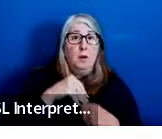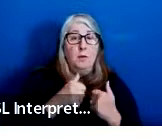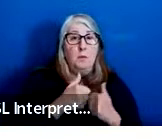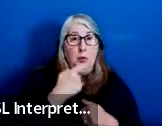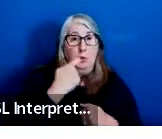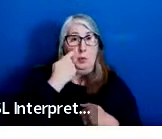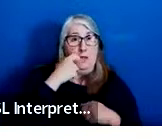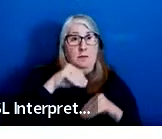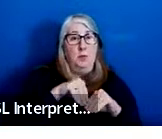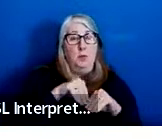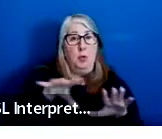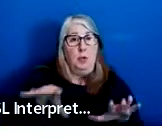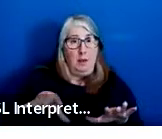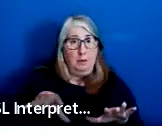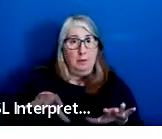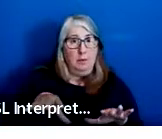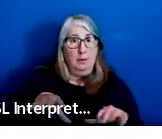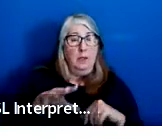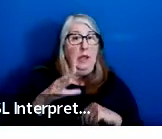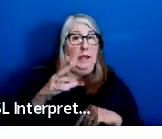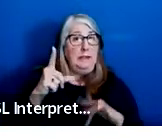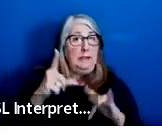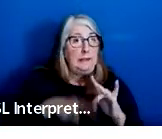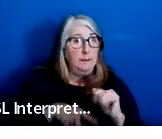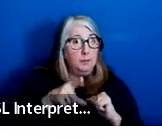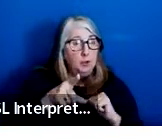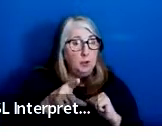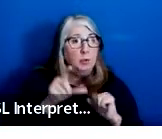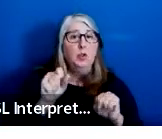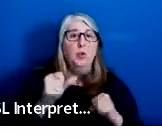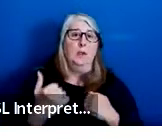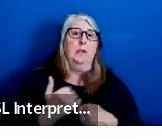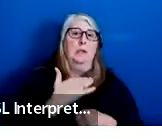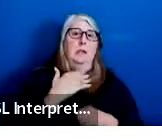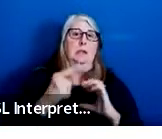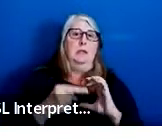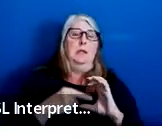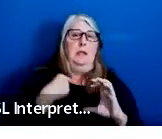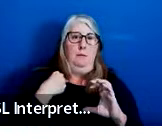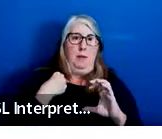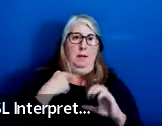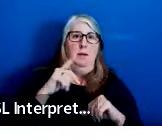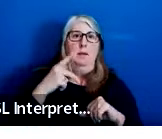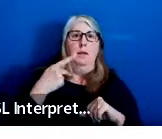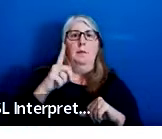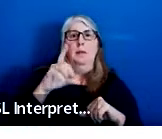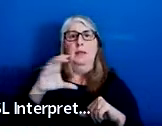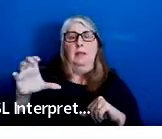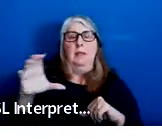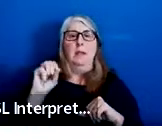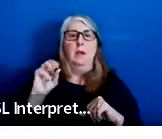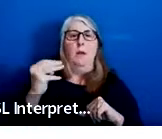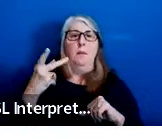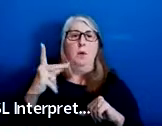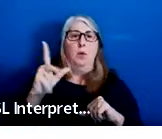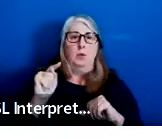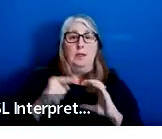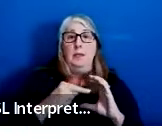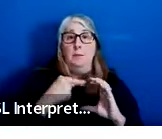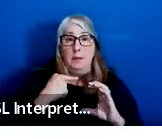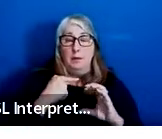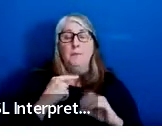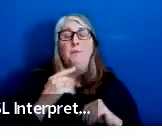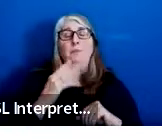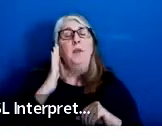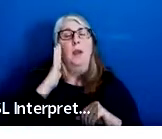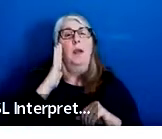recent rollout and you may have been skipped. You can always send us an email at the PGC Compost email address to further inquire. If